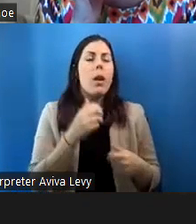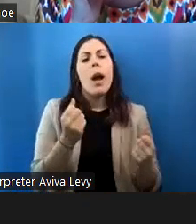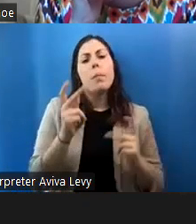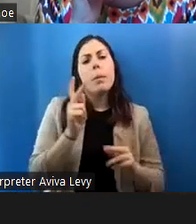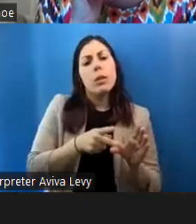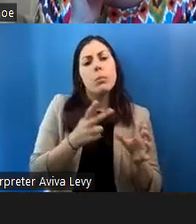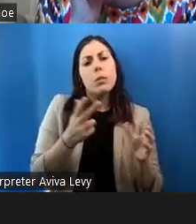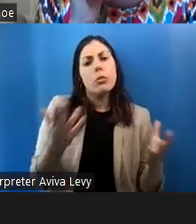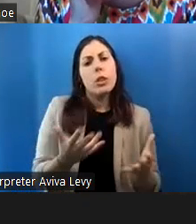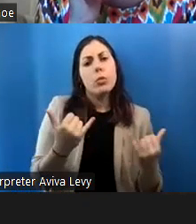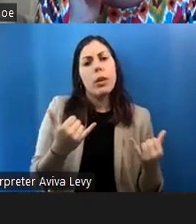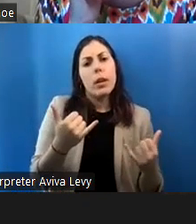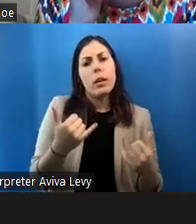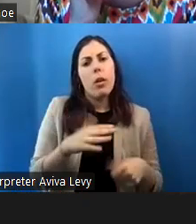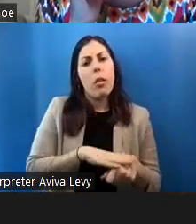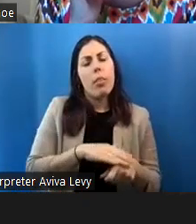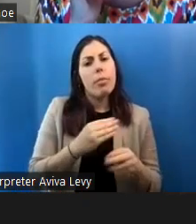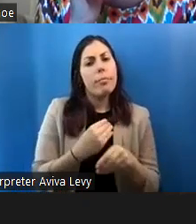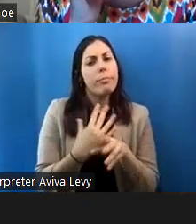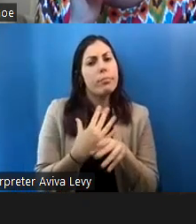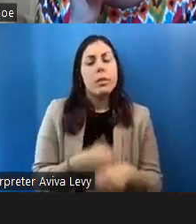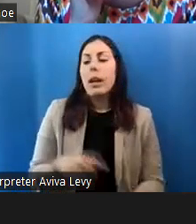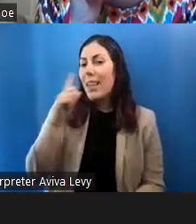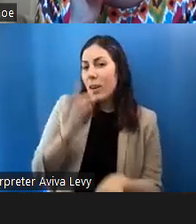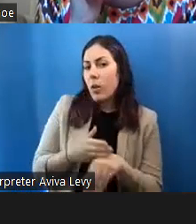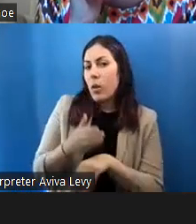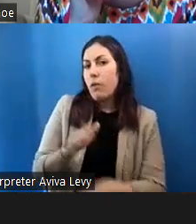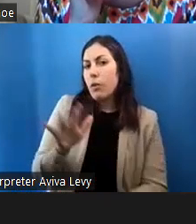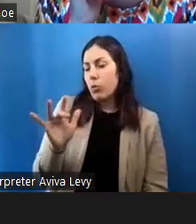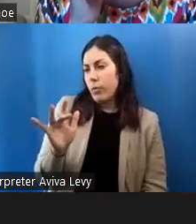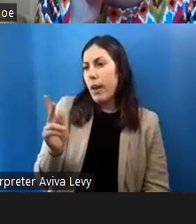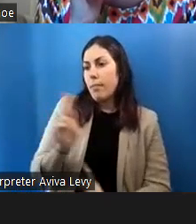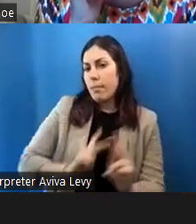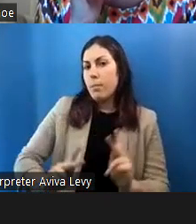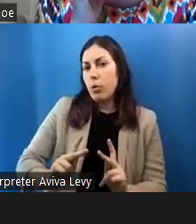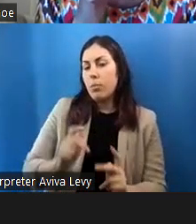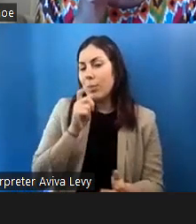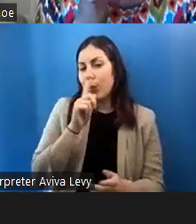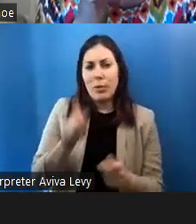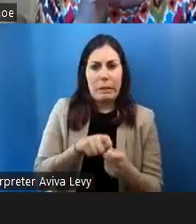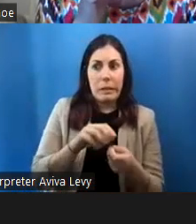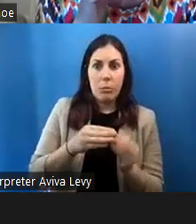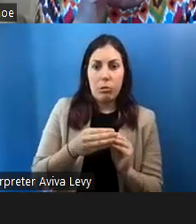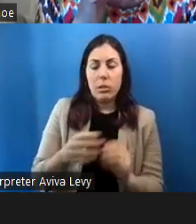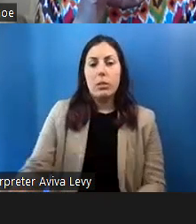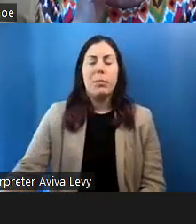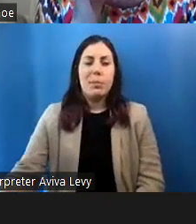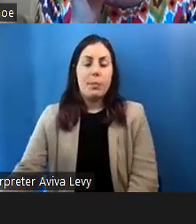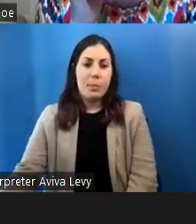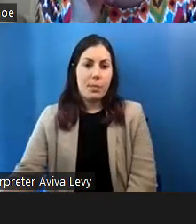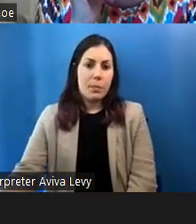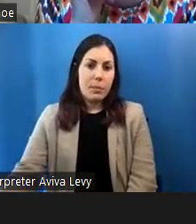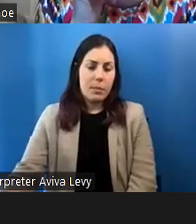the call right now? I believe we have over 25 participants. I don't have the number pulled up right in front of me. Okay. Thank